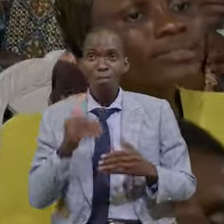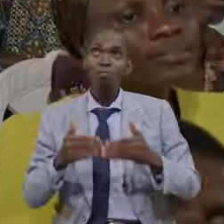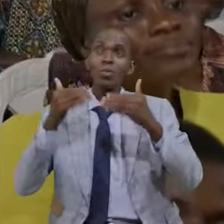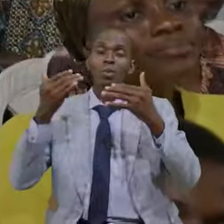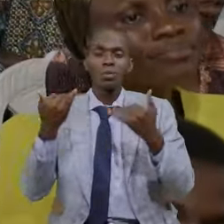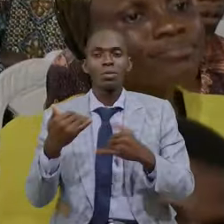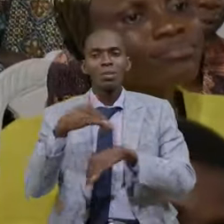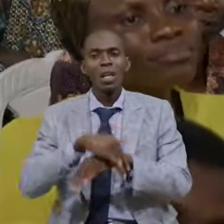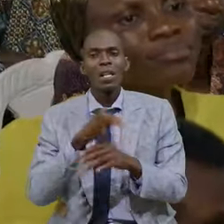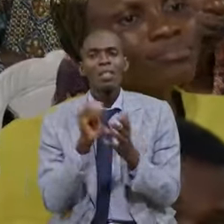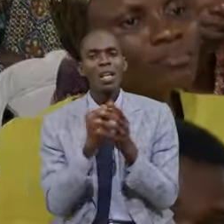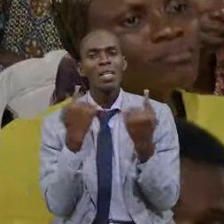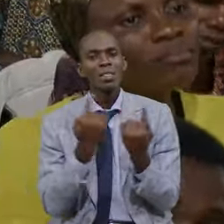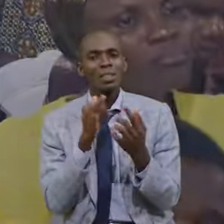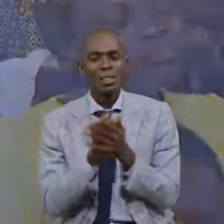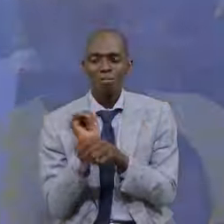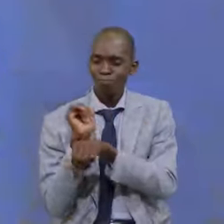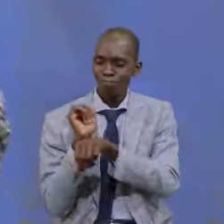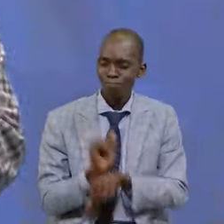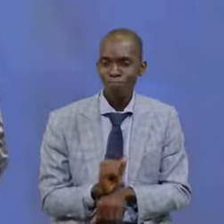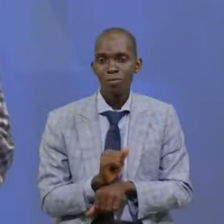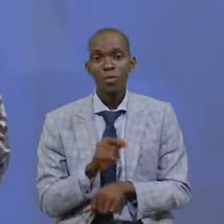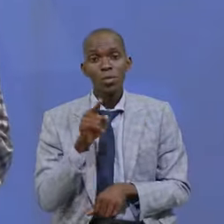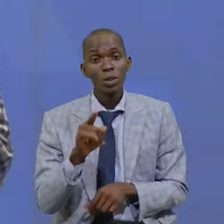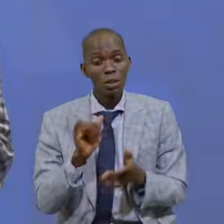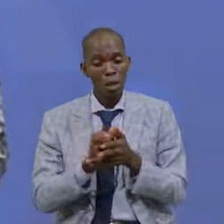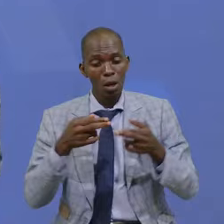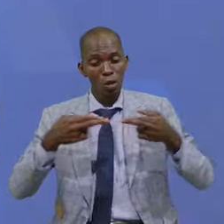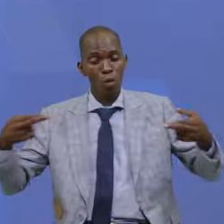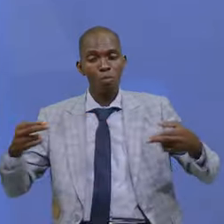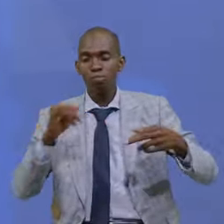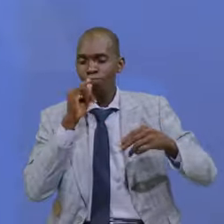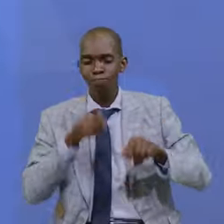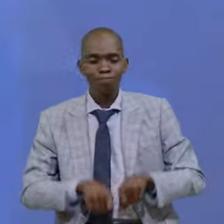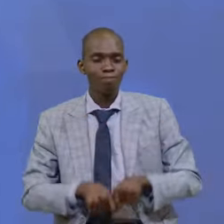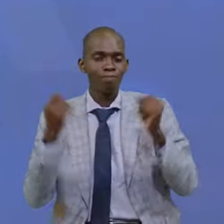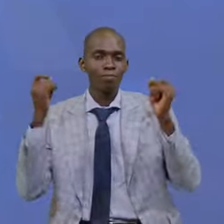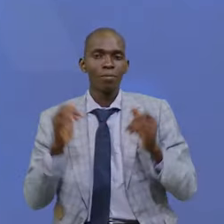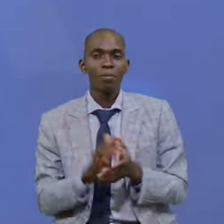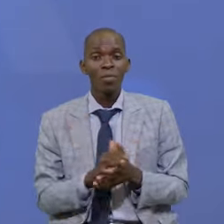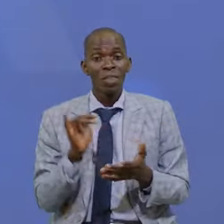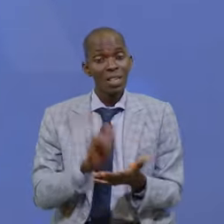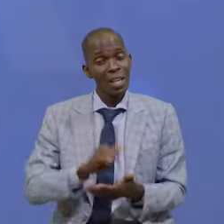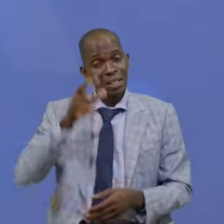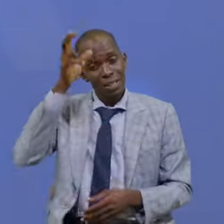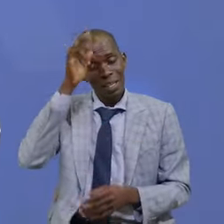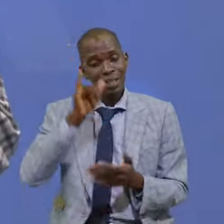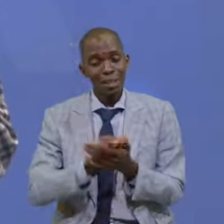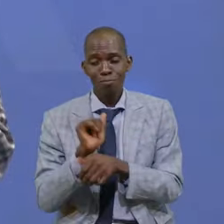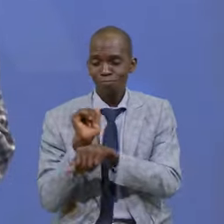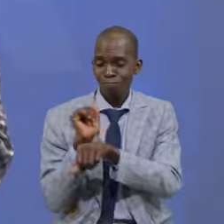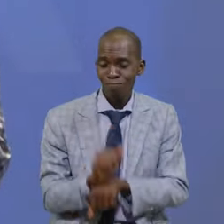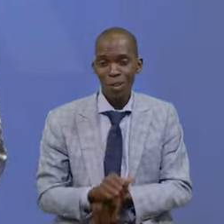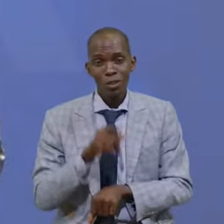that tied you down, the cord is broken. That Satan that held you down,